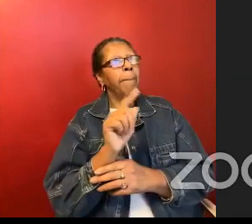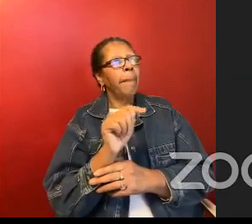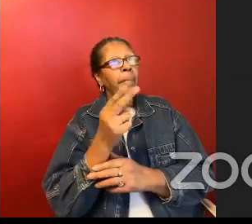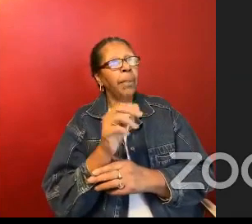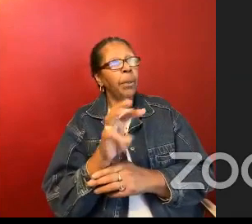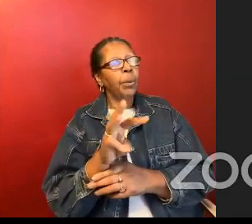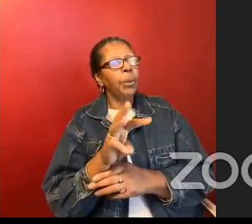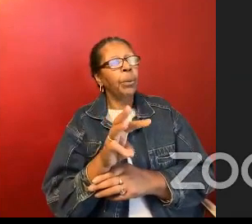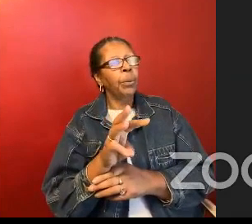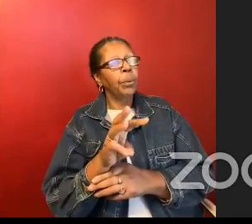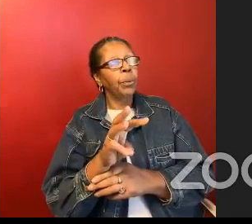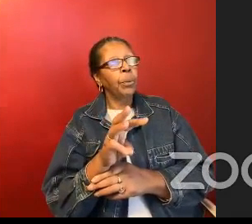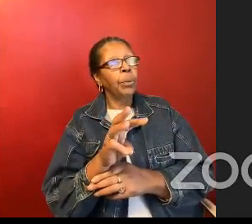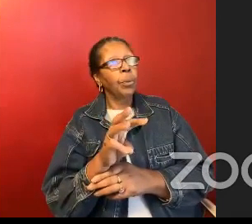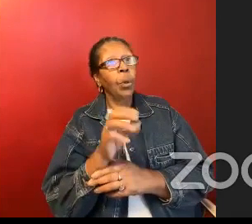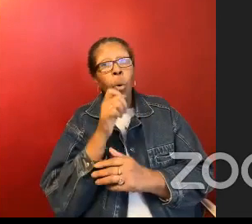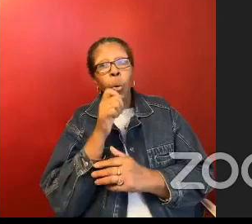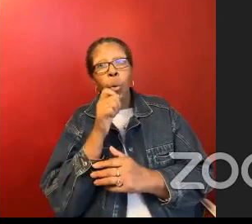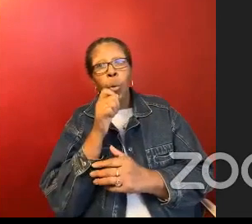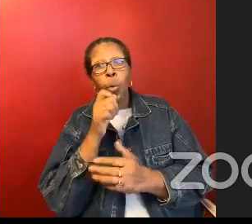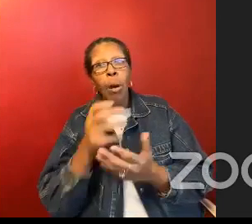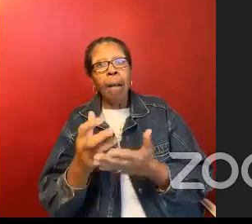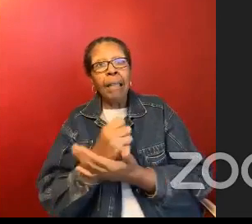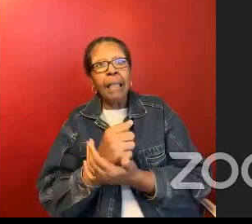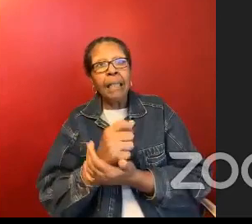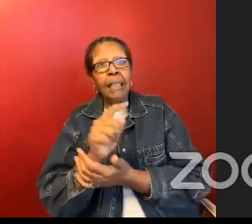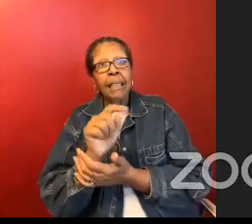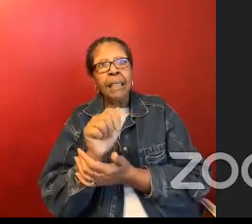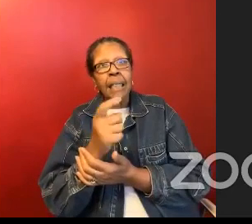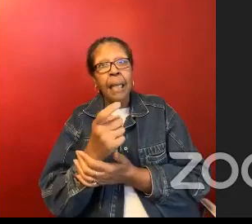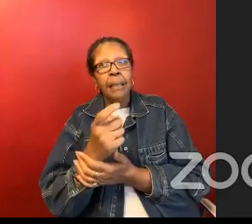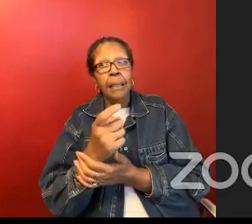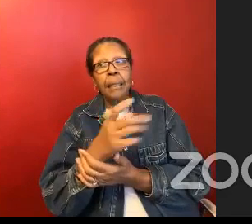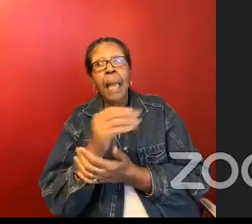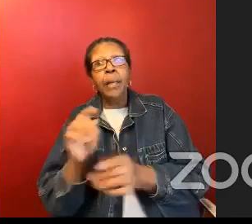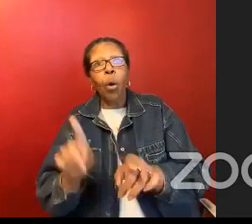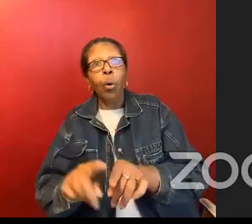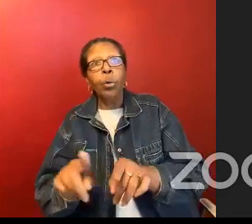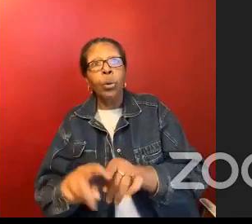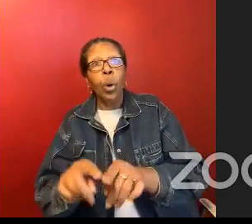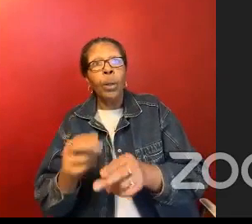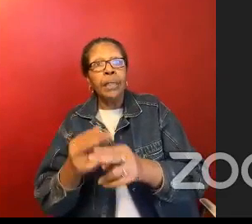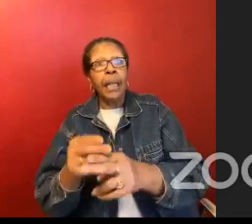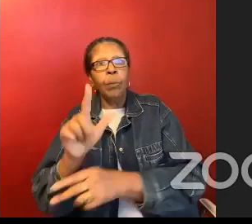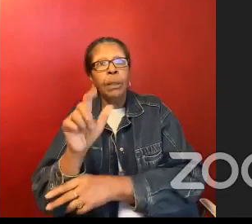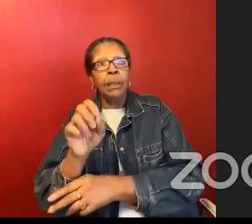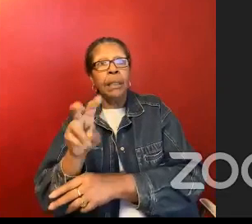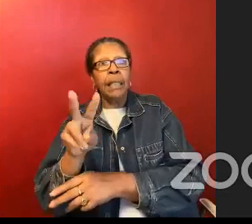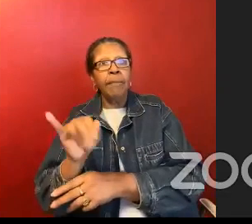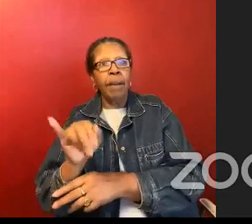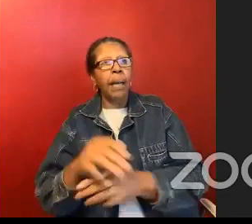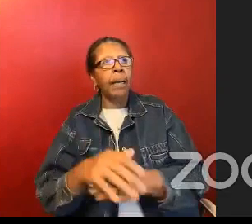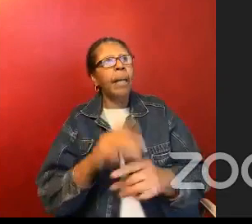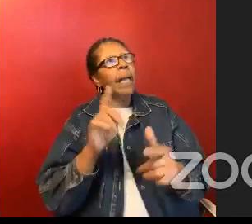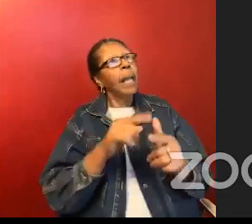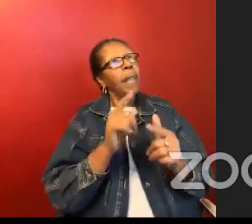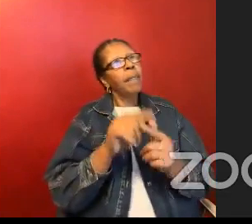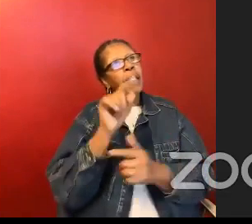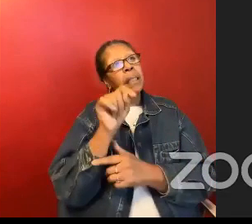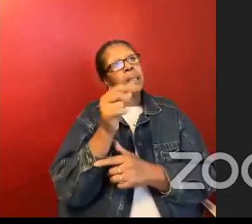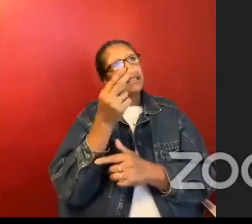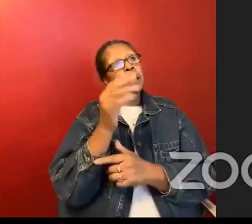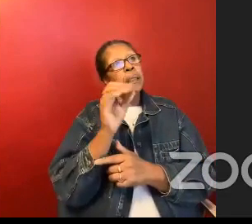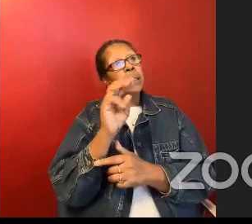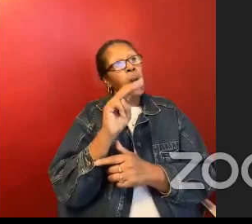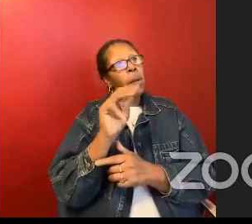Matthew, who was a tax collector, whose name was also Levi, and Thomas, the one they have referred to as